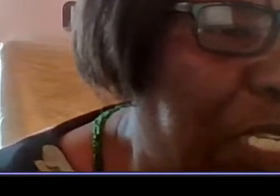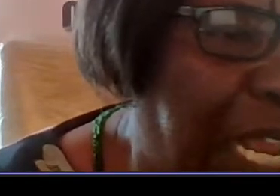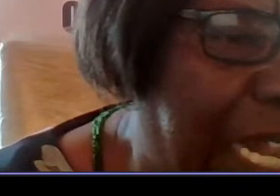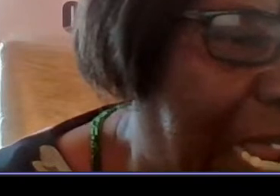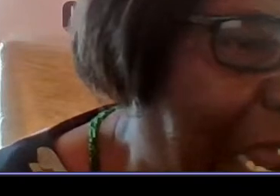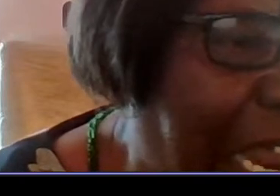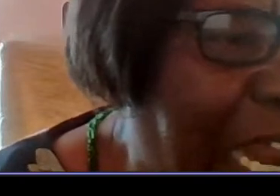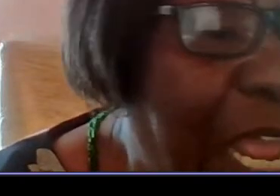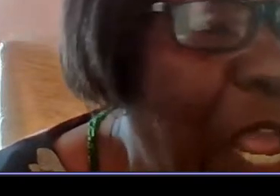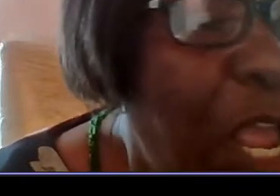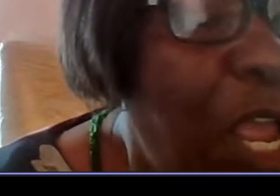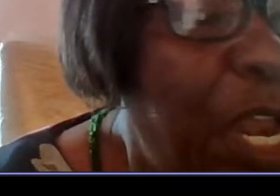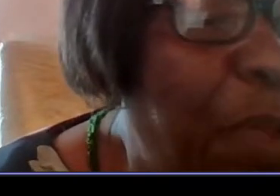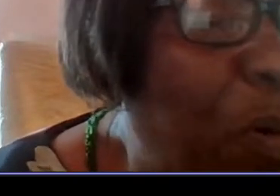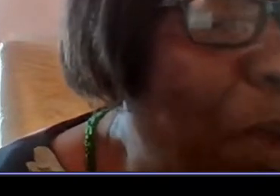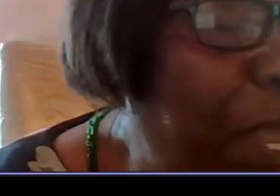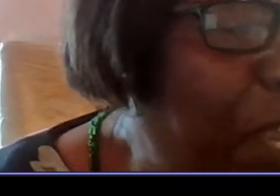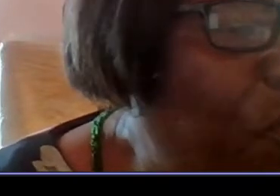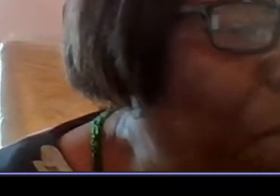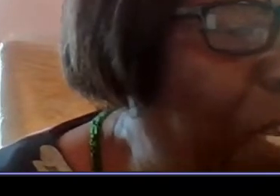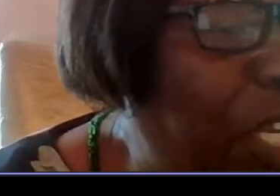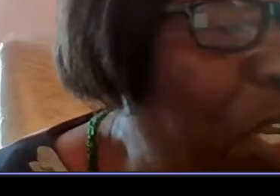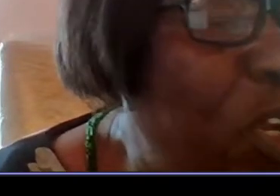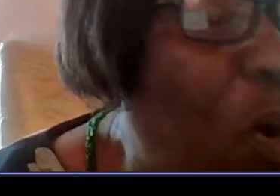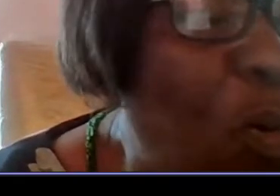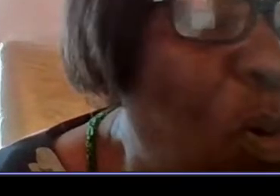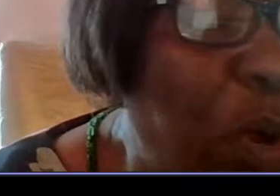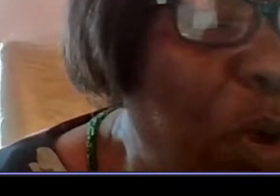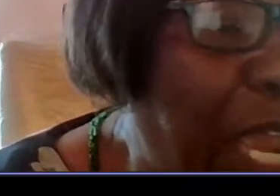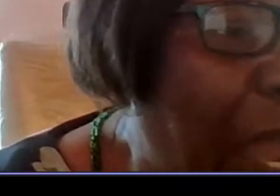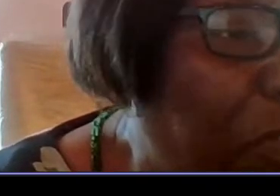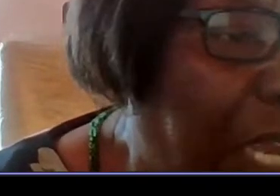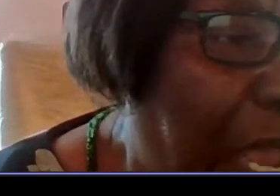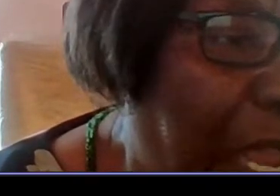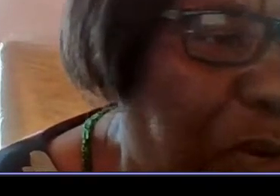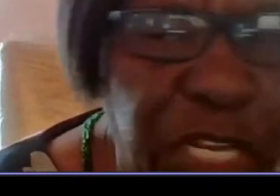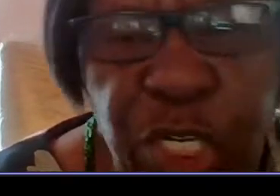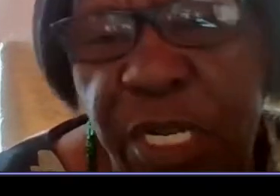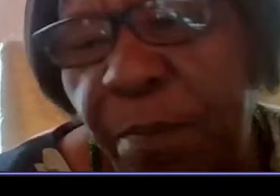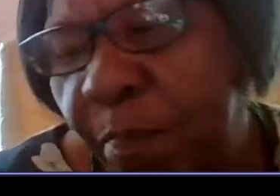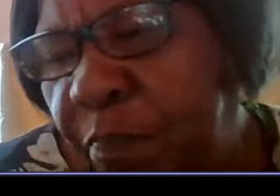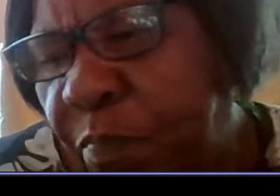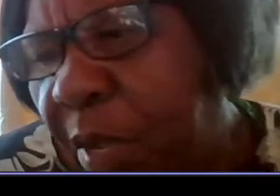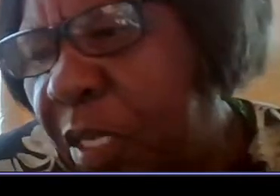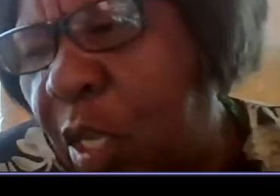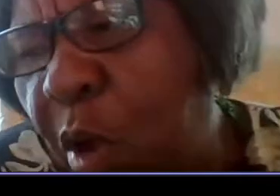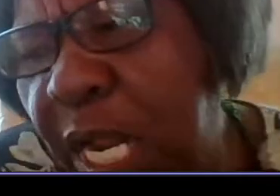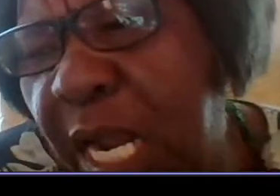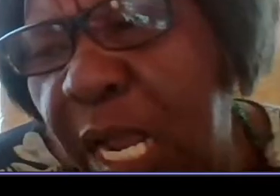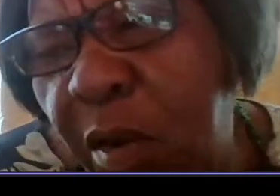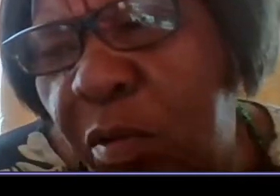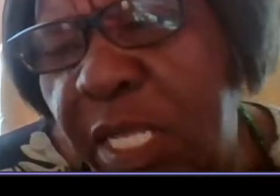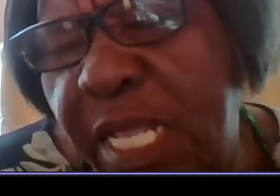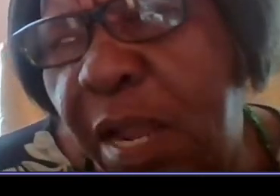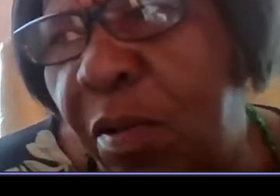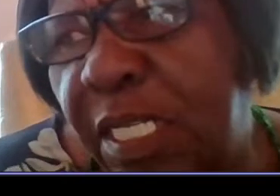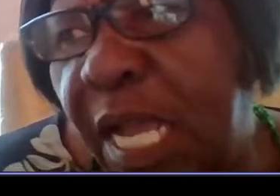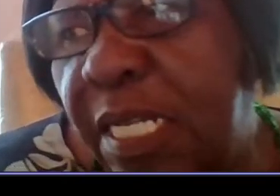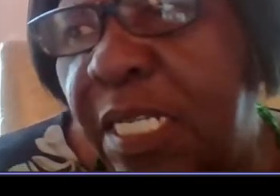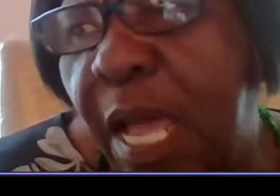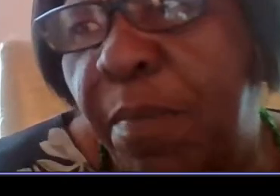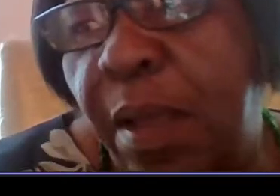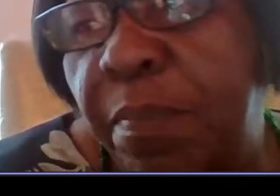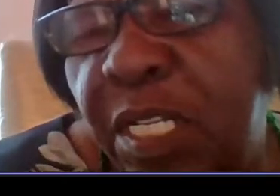zezindlu zeinhlekelele nepoor management yoku ye housing allocation. Sikubonile ke lokhu